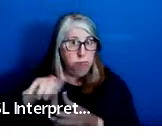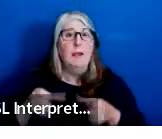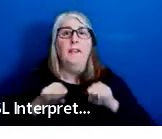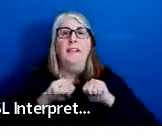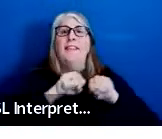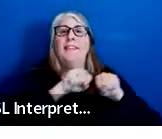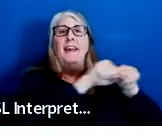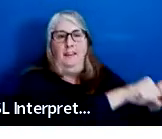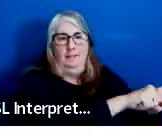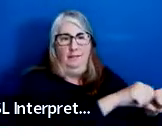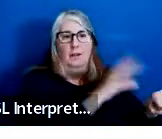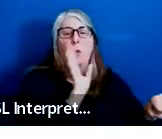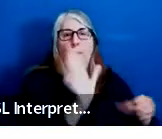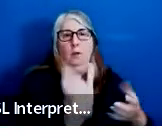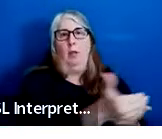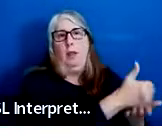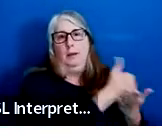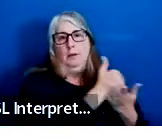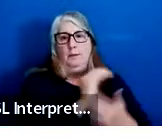wish to your cart for collection.